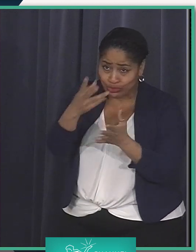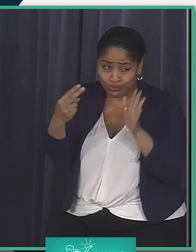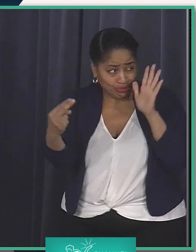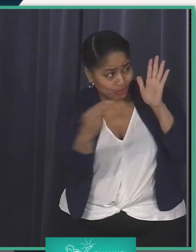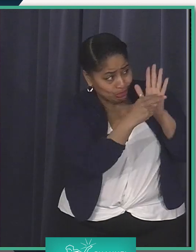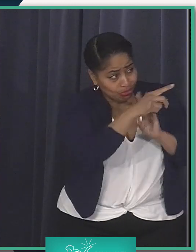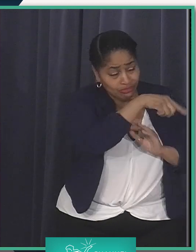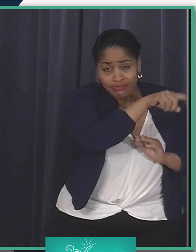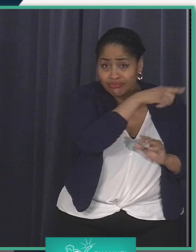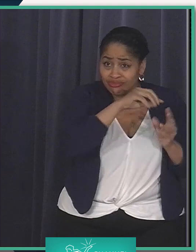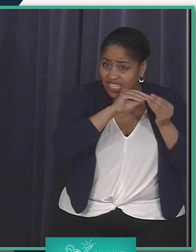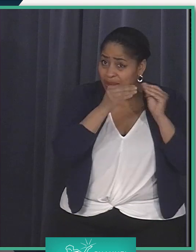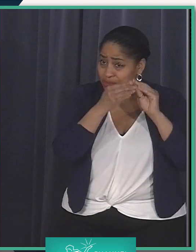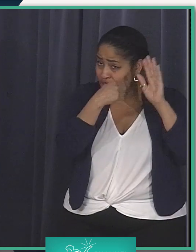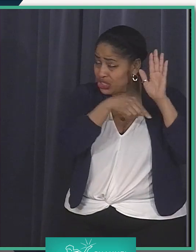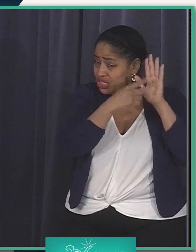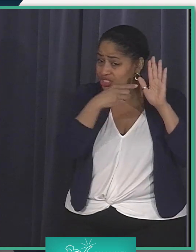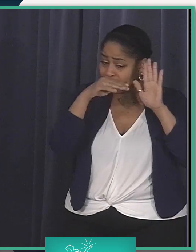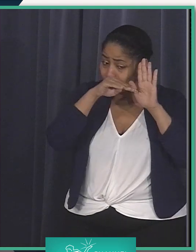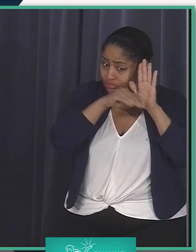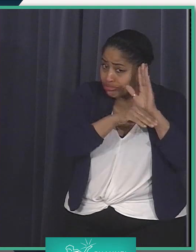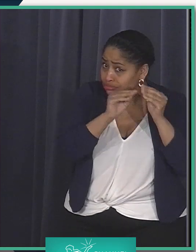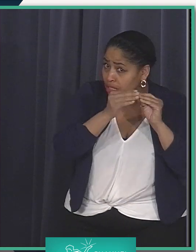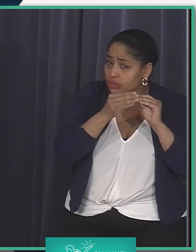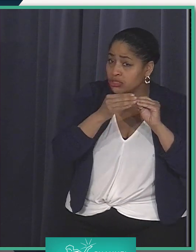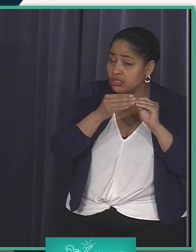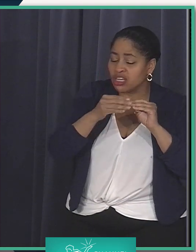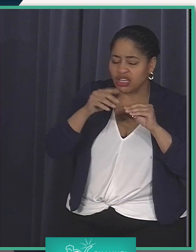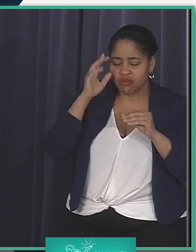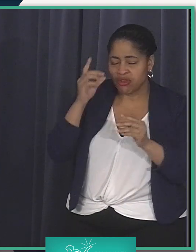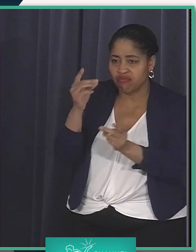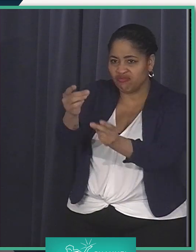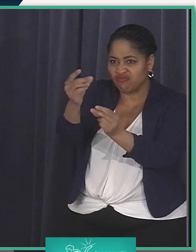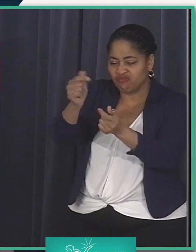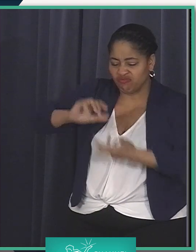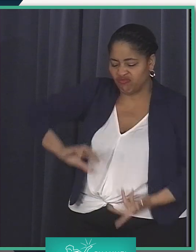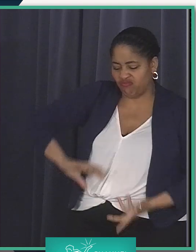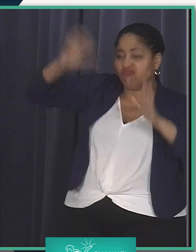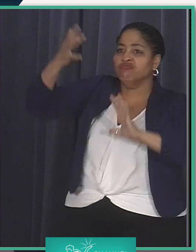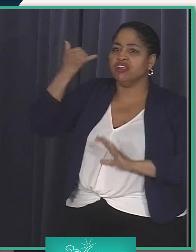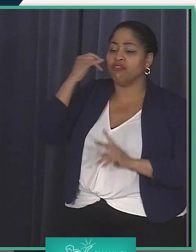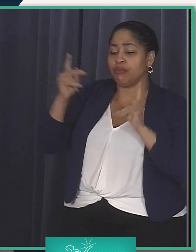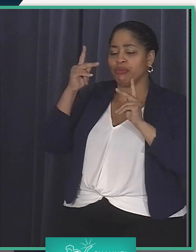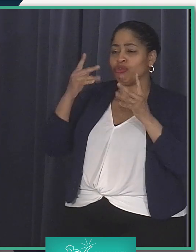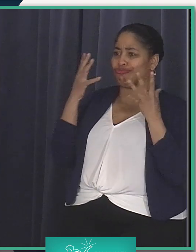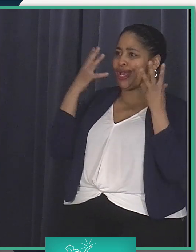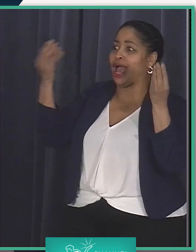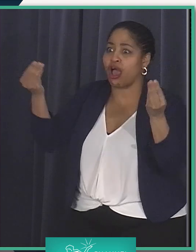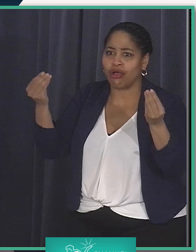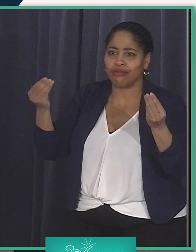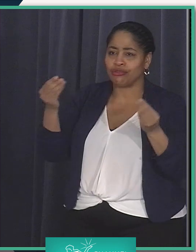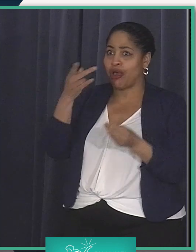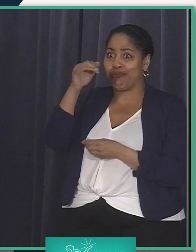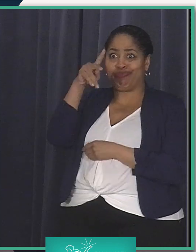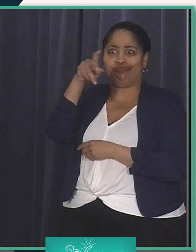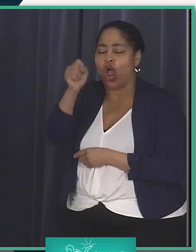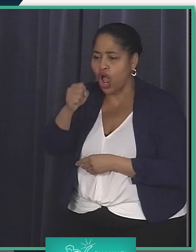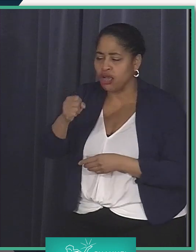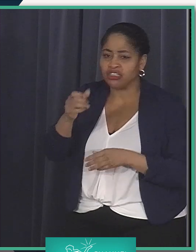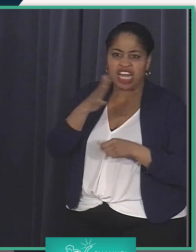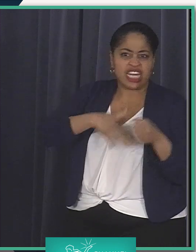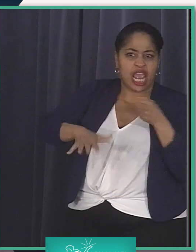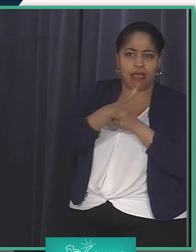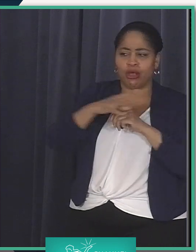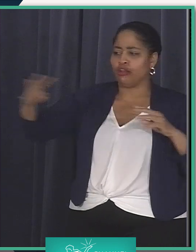that slide will be undone in a hurry if people go out in the parks, in the neighborhoods,